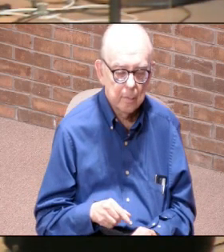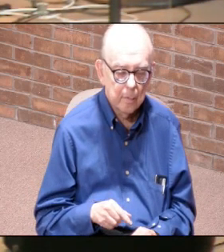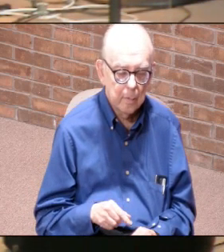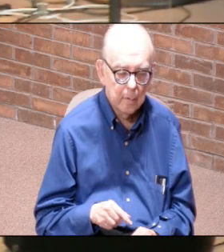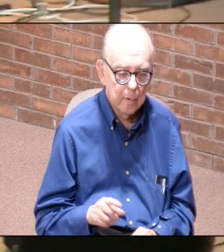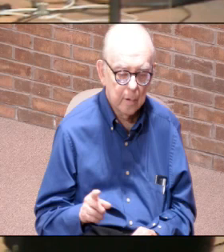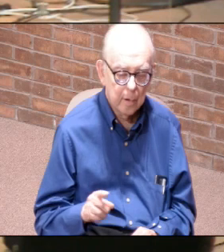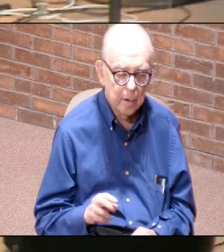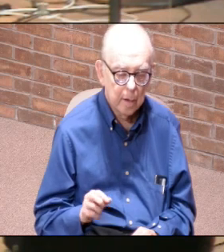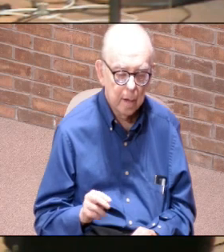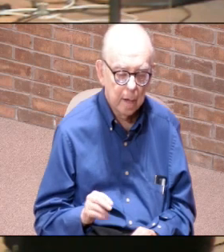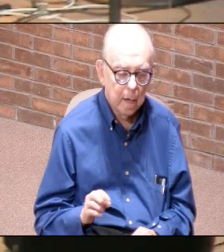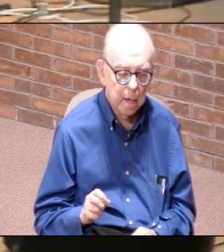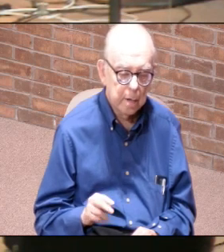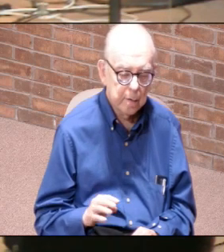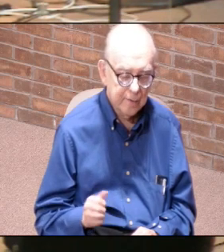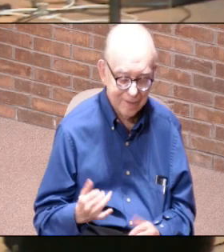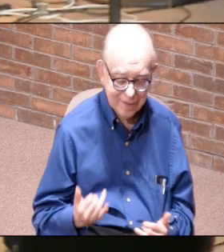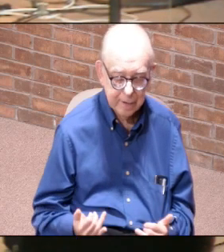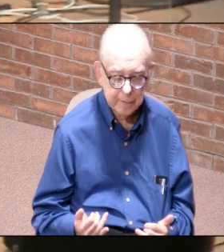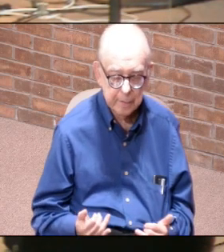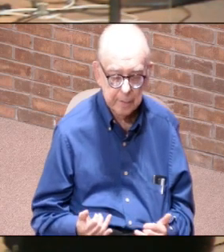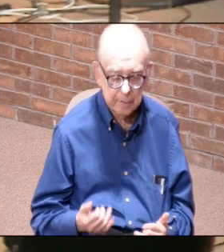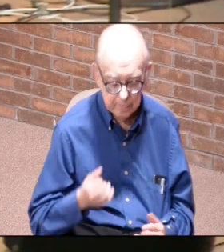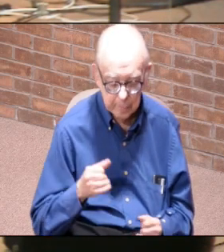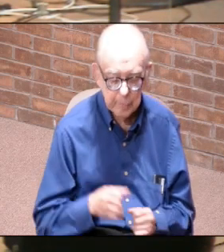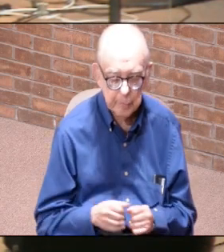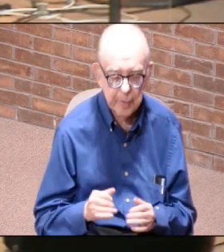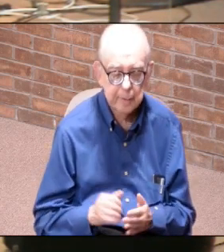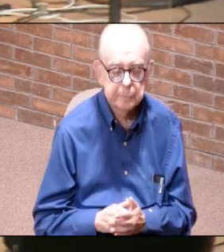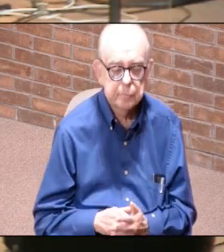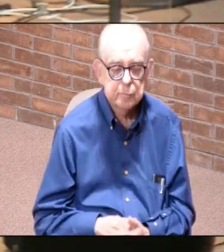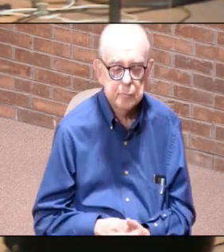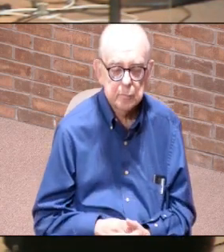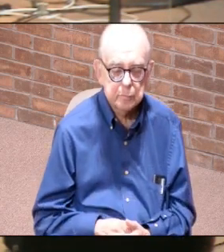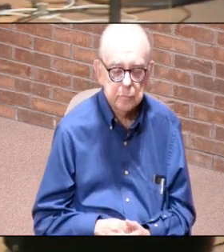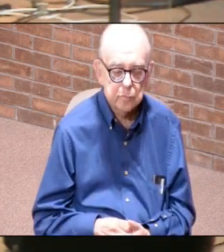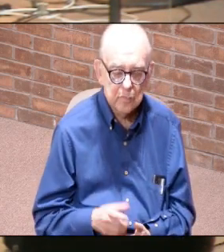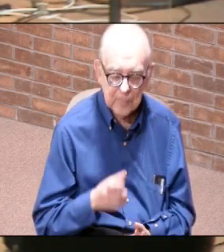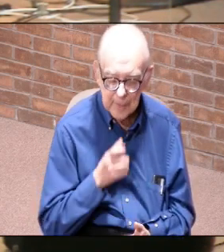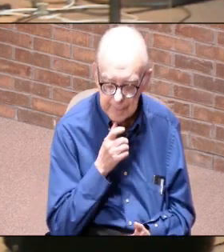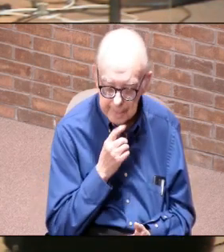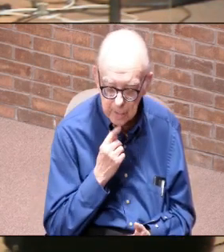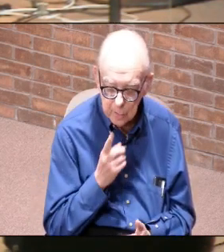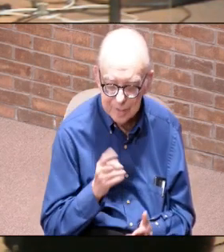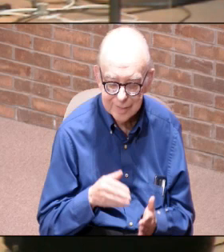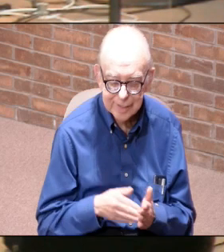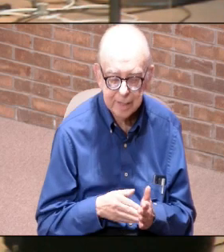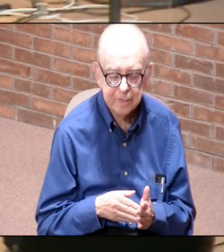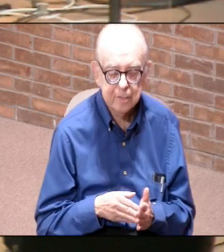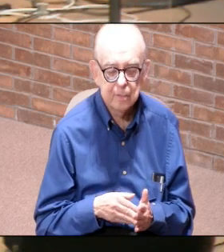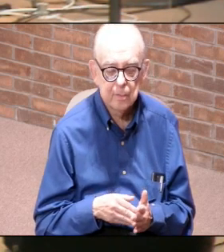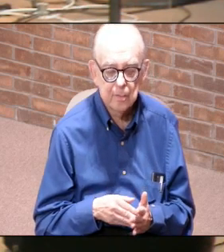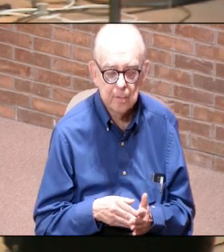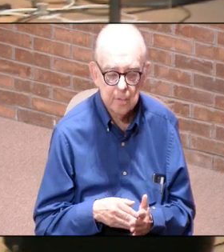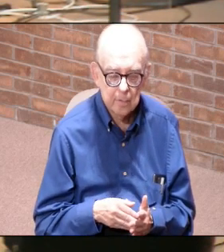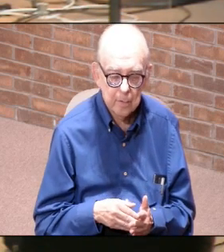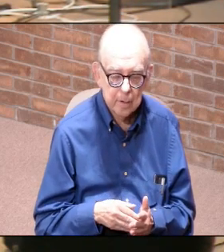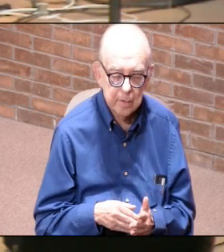is where Nineveh is. So remember this. Who was against